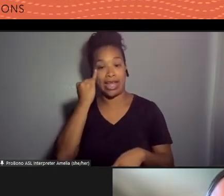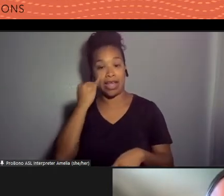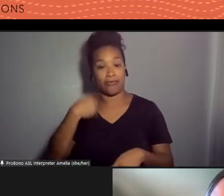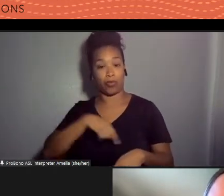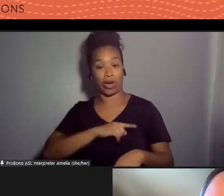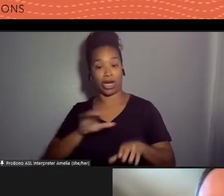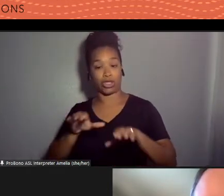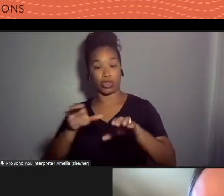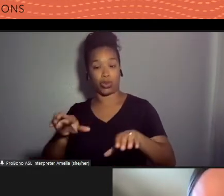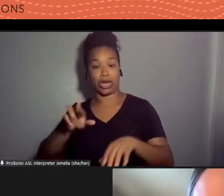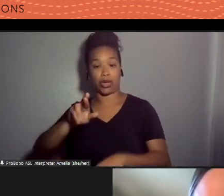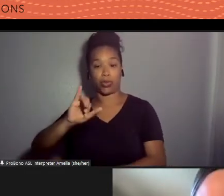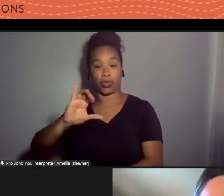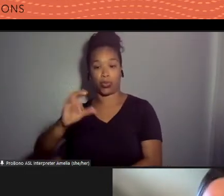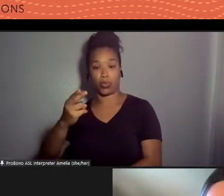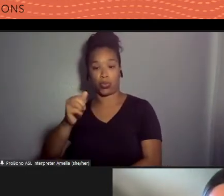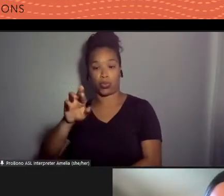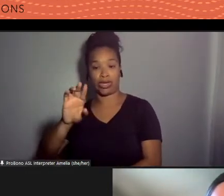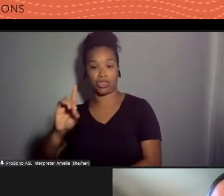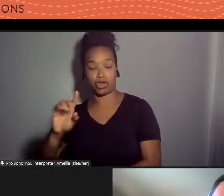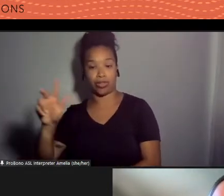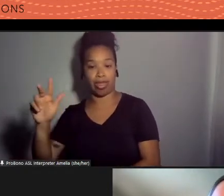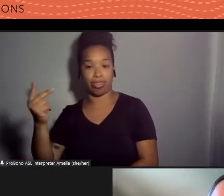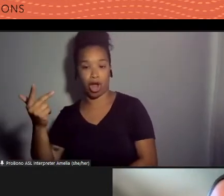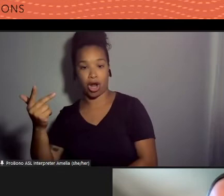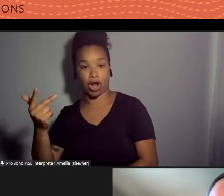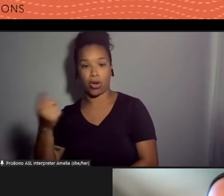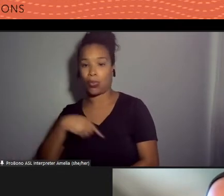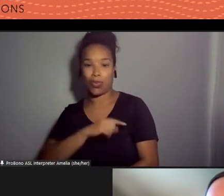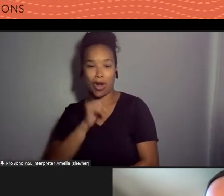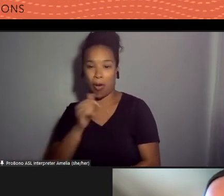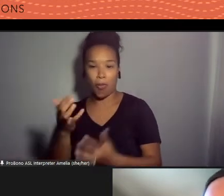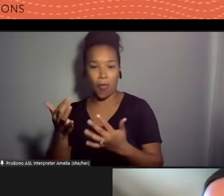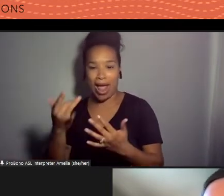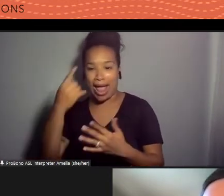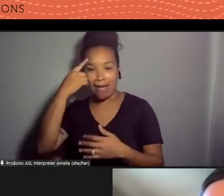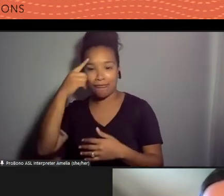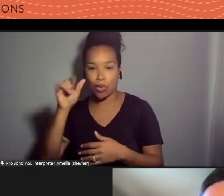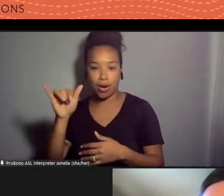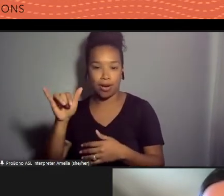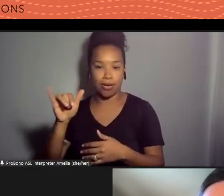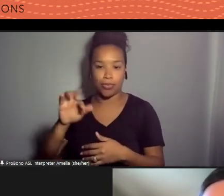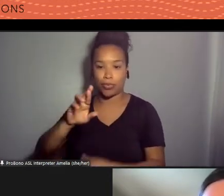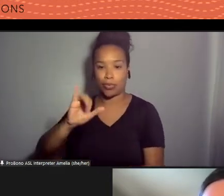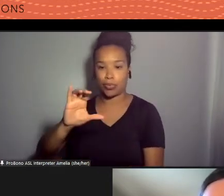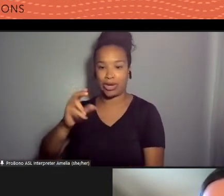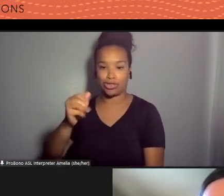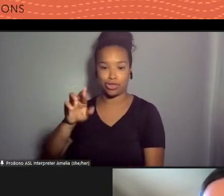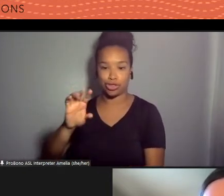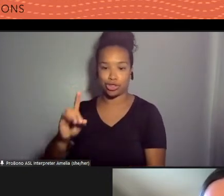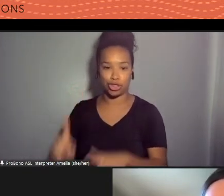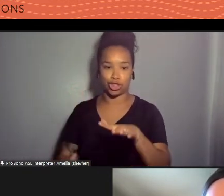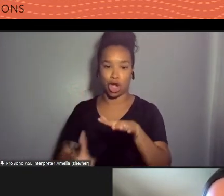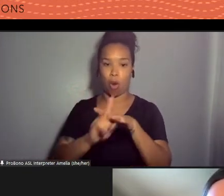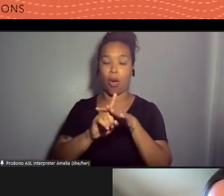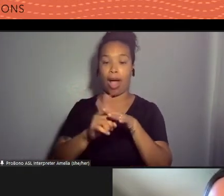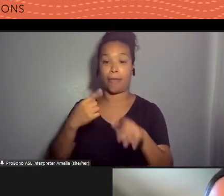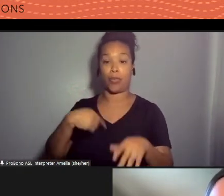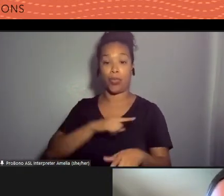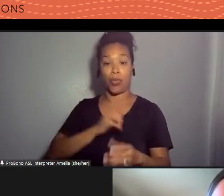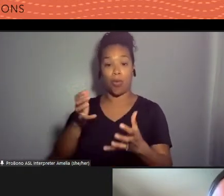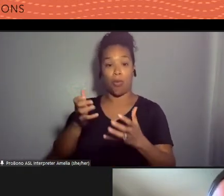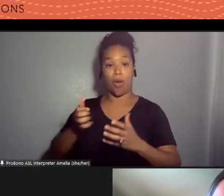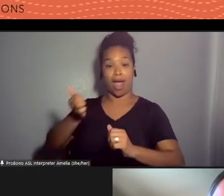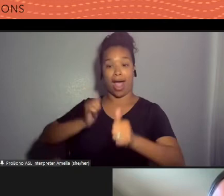We wait for the actor whose specific lived experience gives us Richard